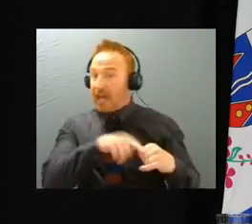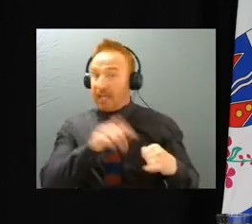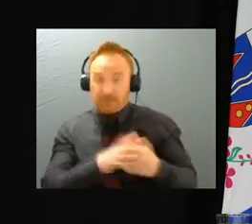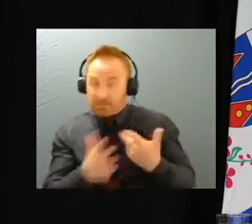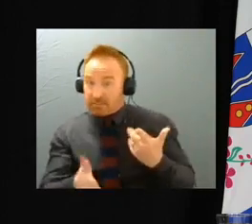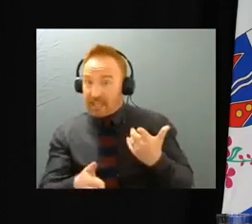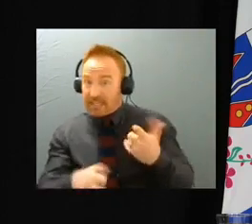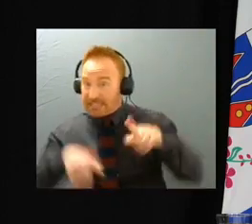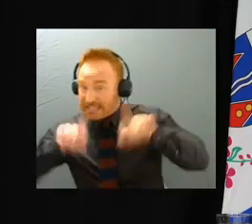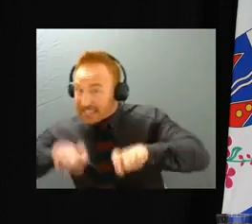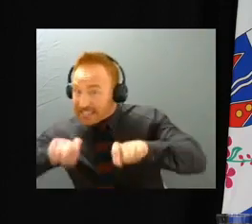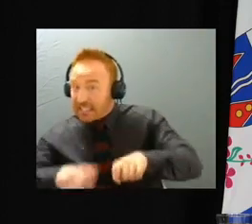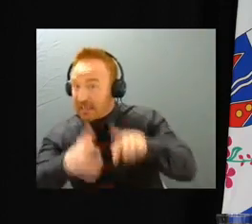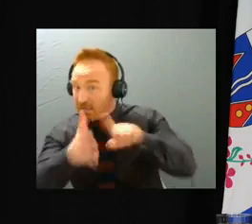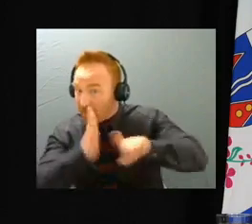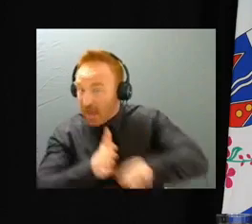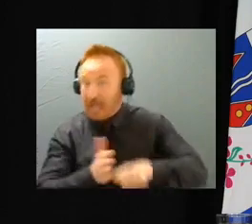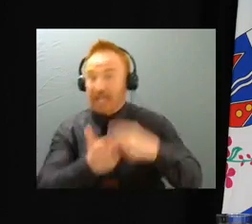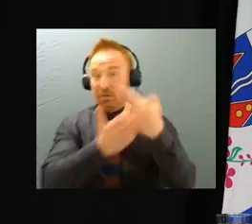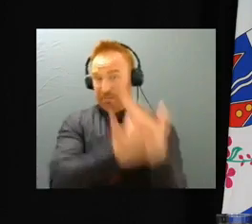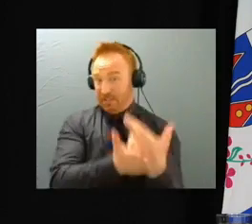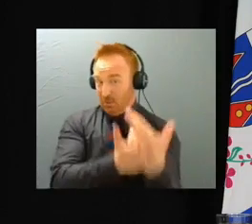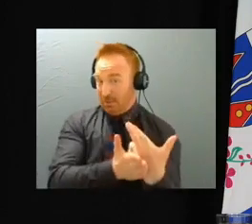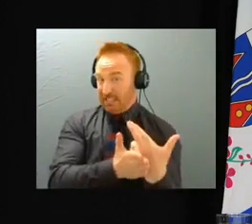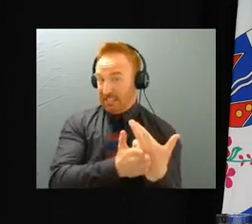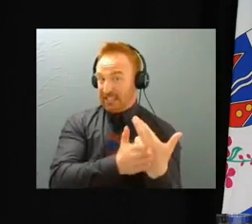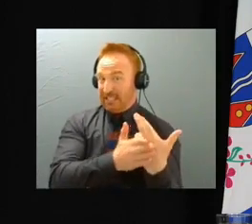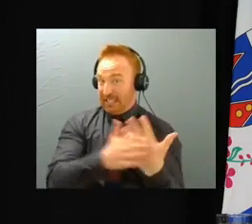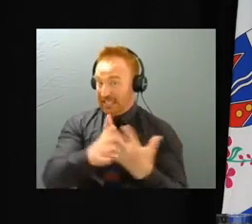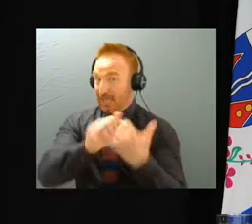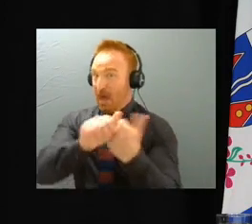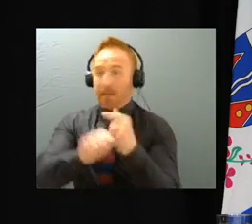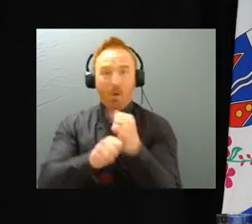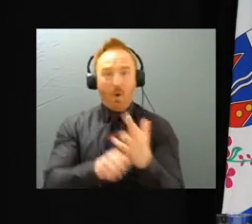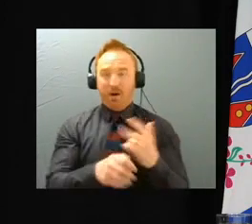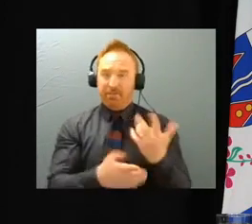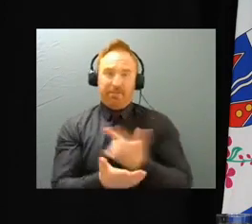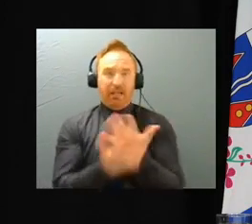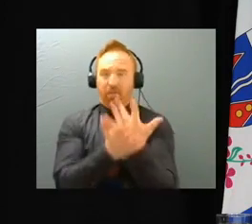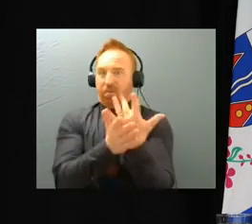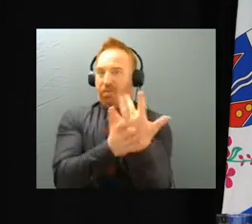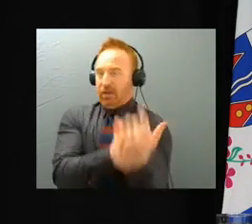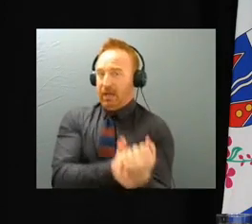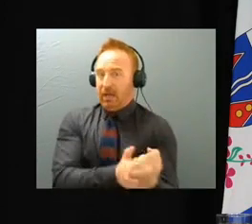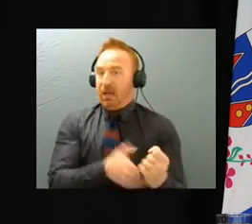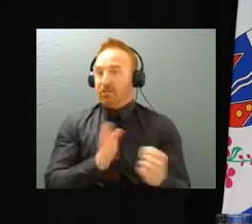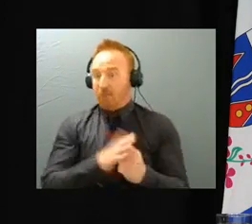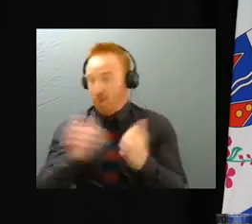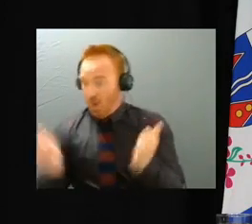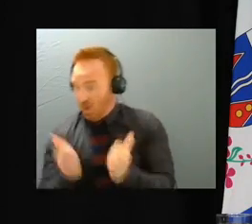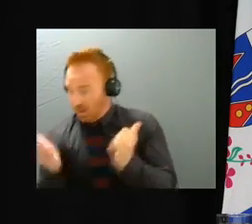demand on resources as we anticipate? Do we have sufficient reserve to handle more?